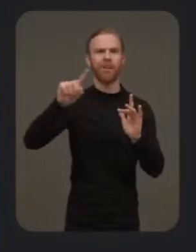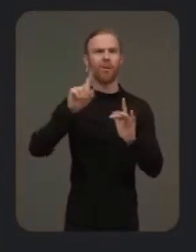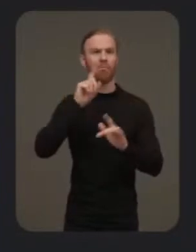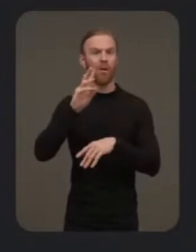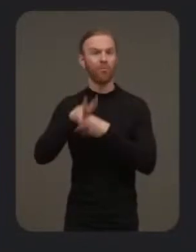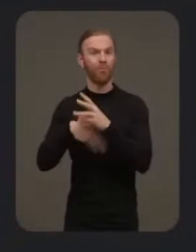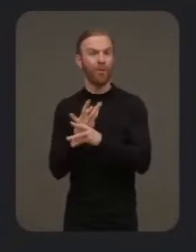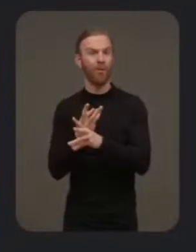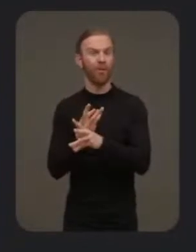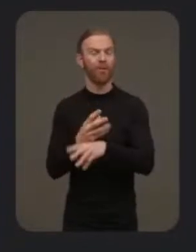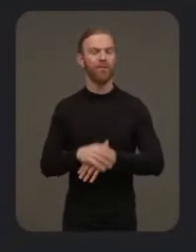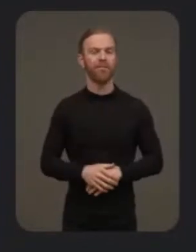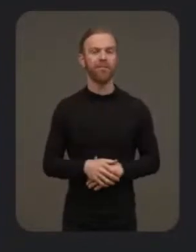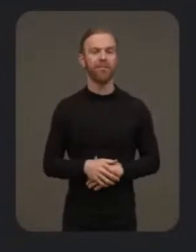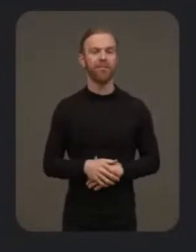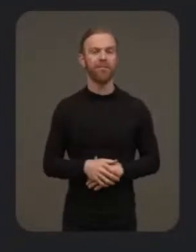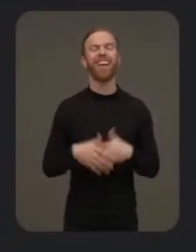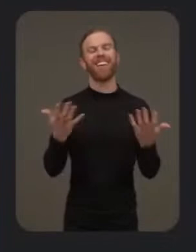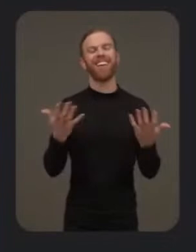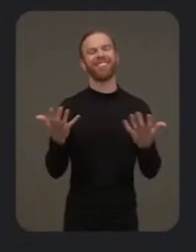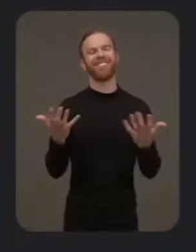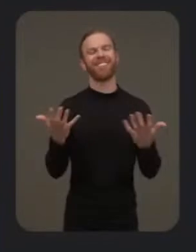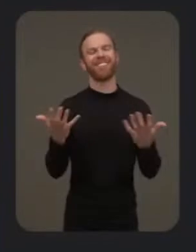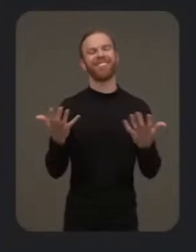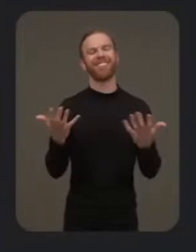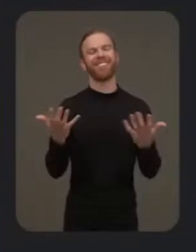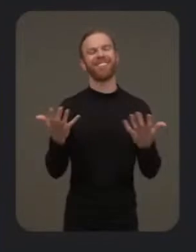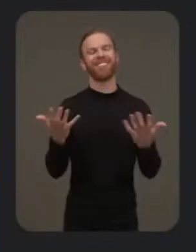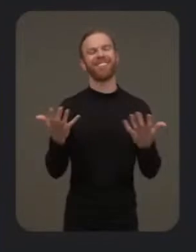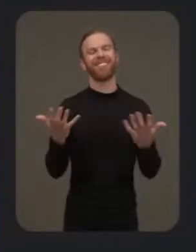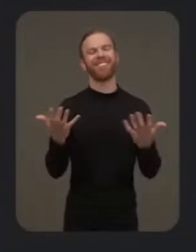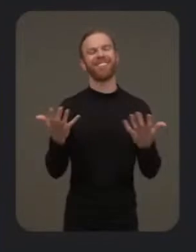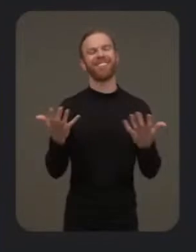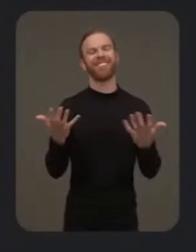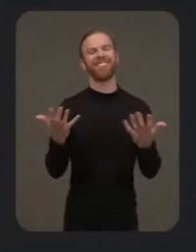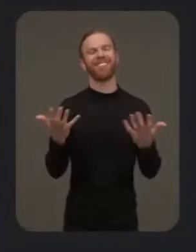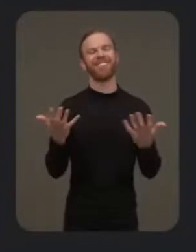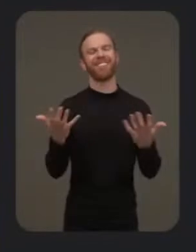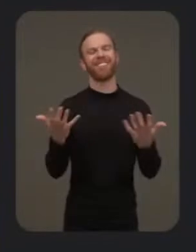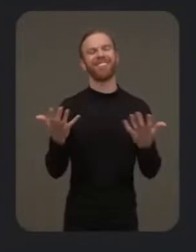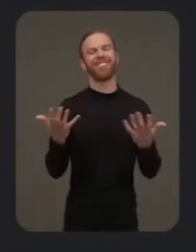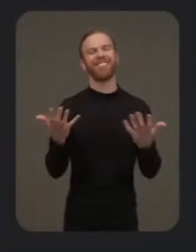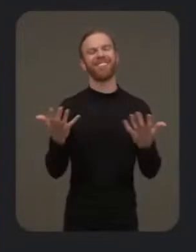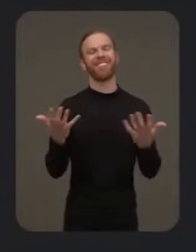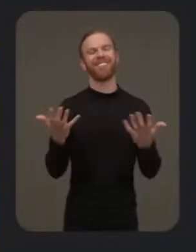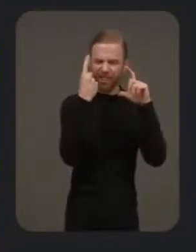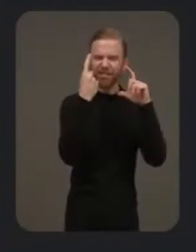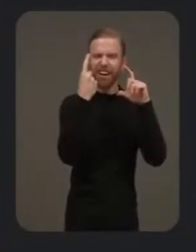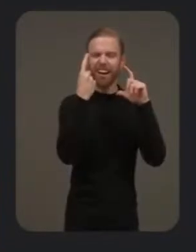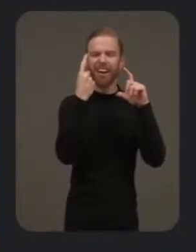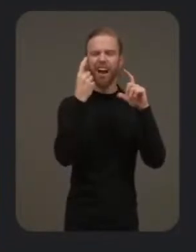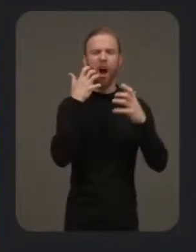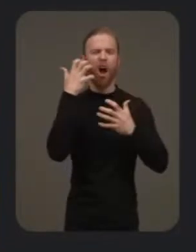world. And of course, there's Pixel Camera.